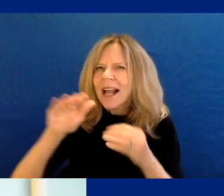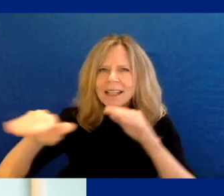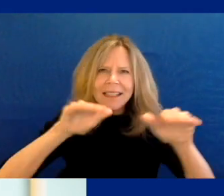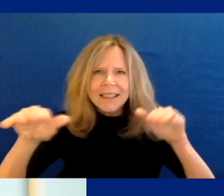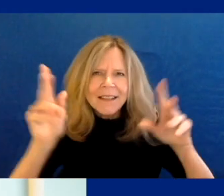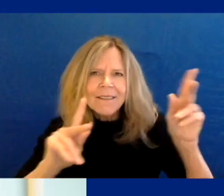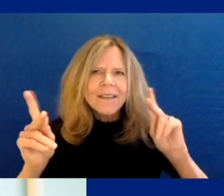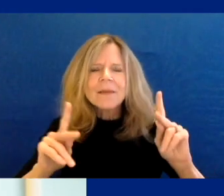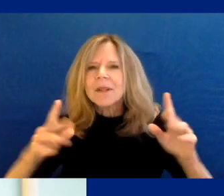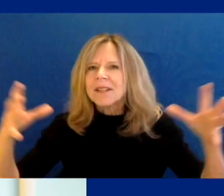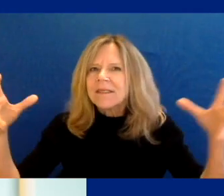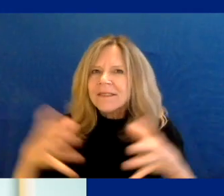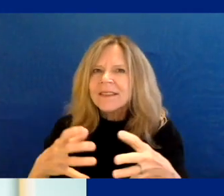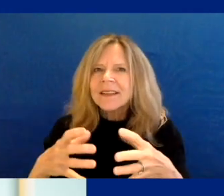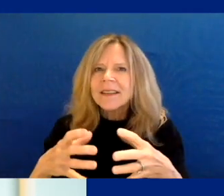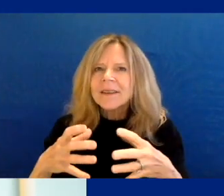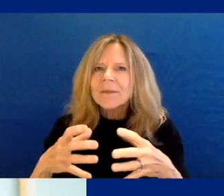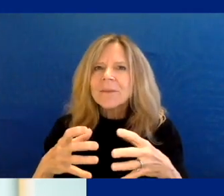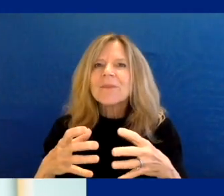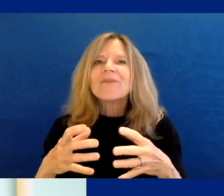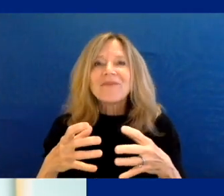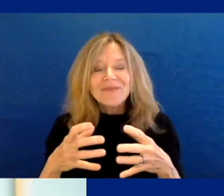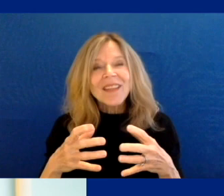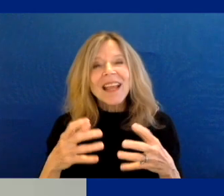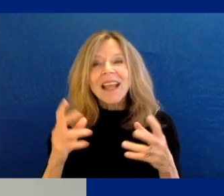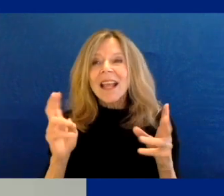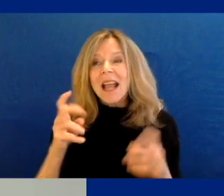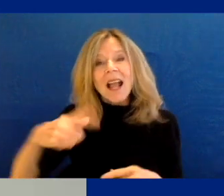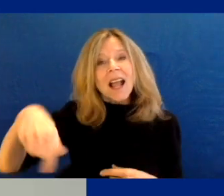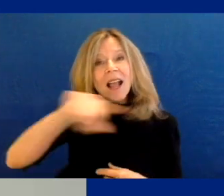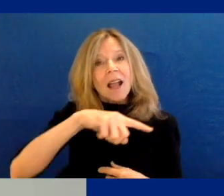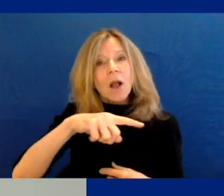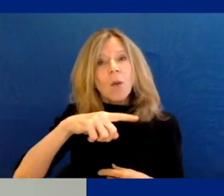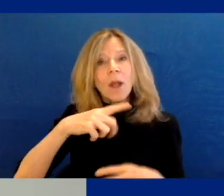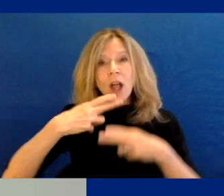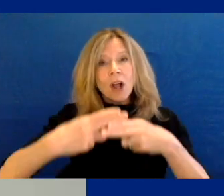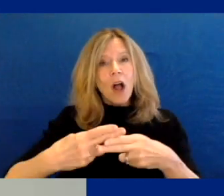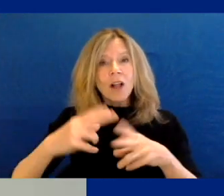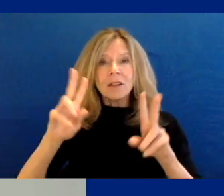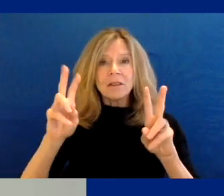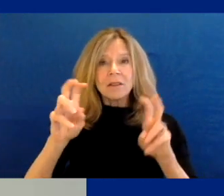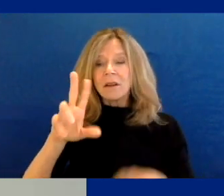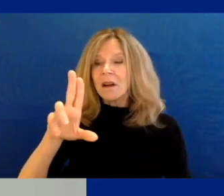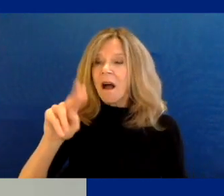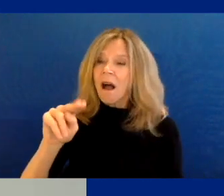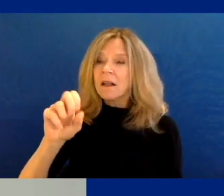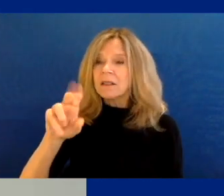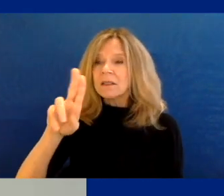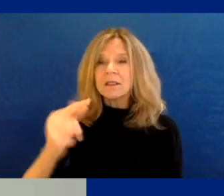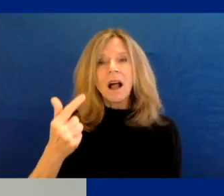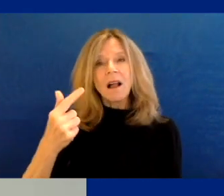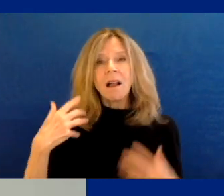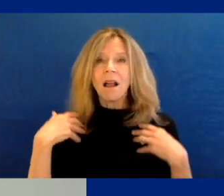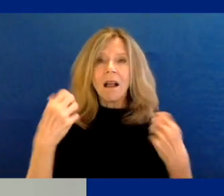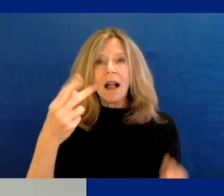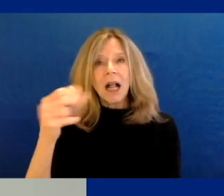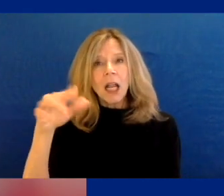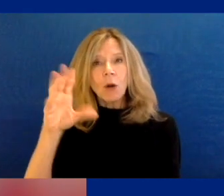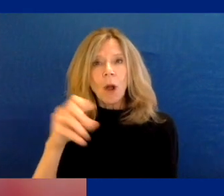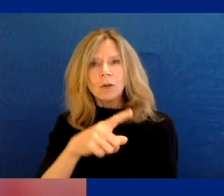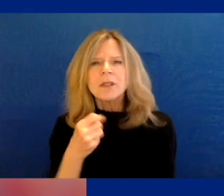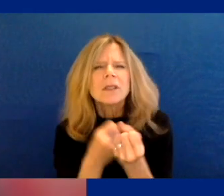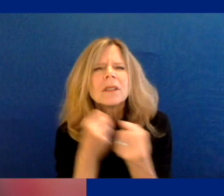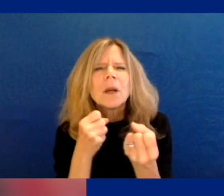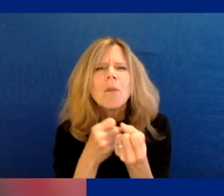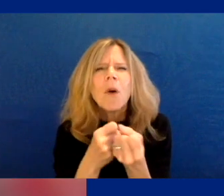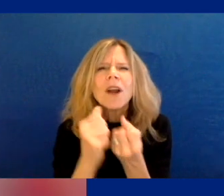in the coalition to fund excluded workers. They had been heralded as unsung heroes of the pandemic, right? They were